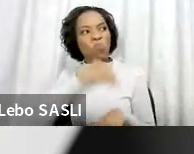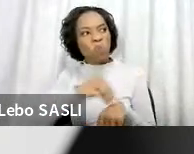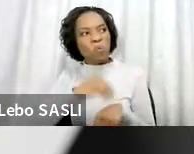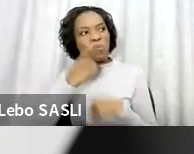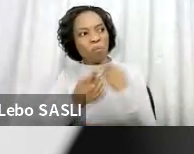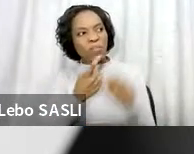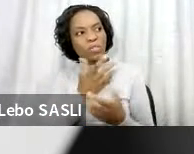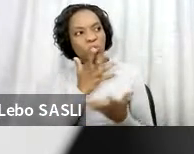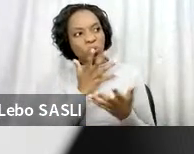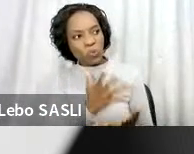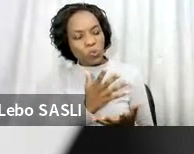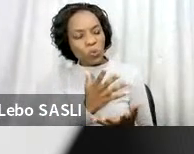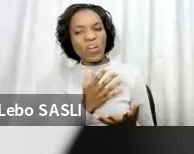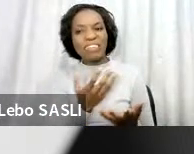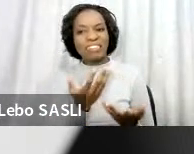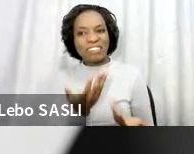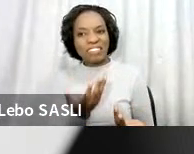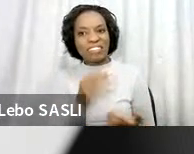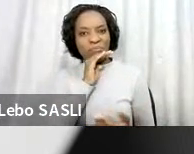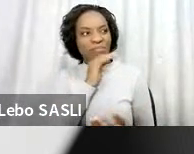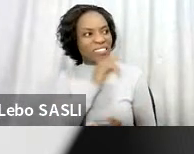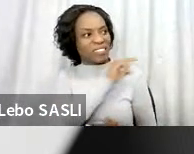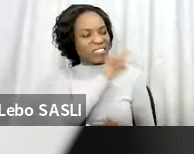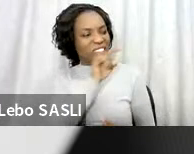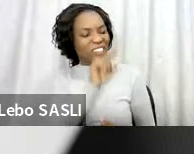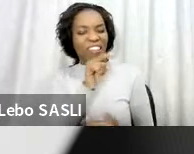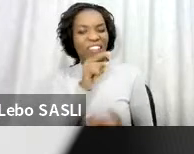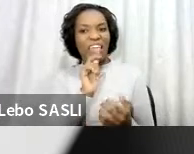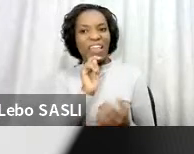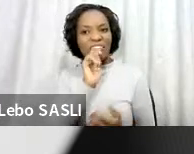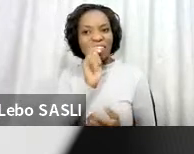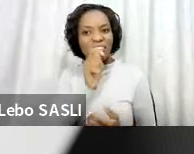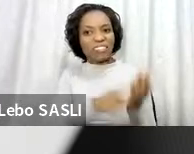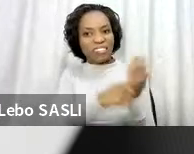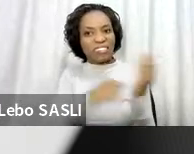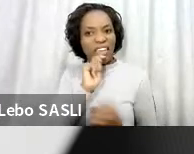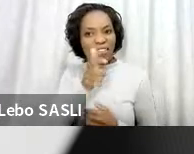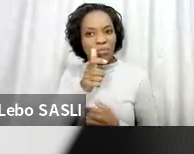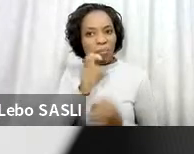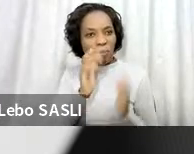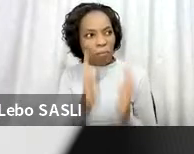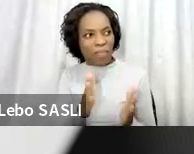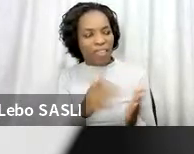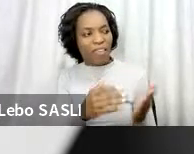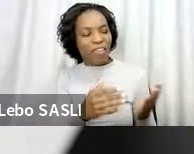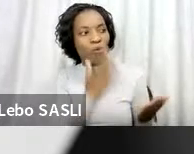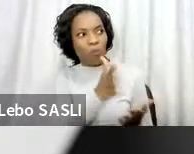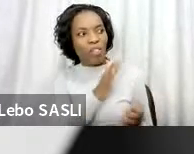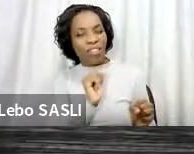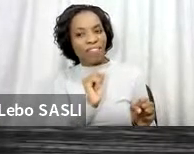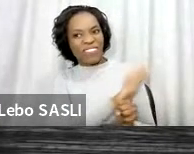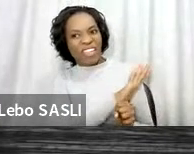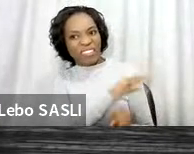complaint that affects or will affect many taxpayers in the tax system.